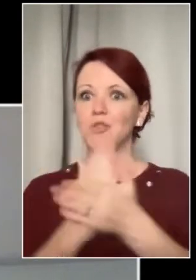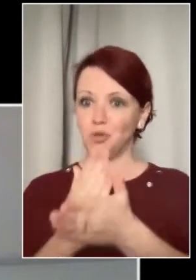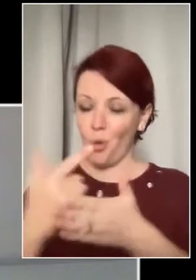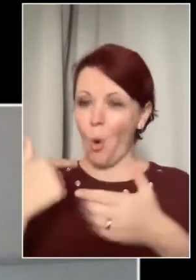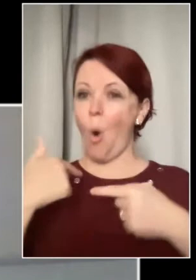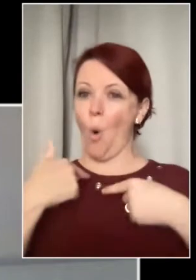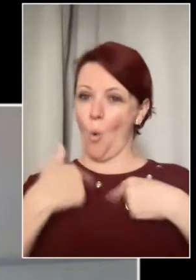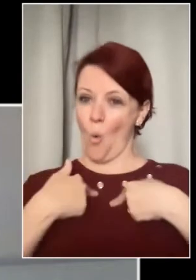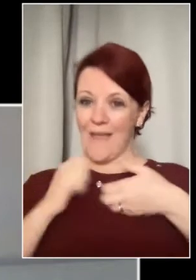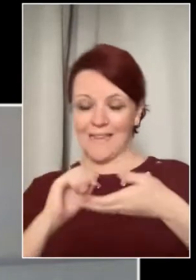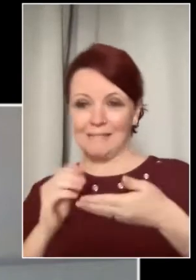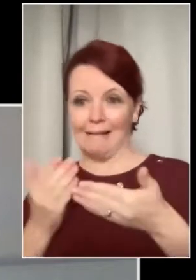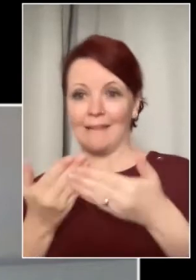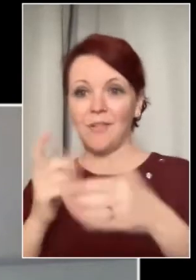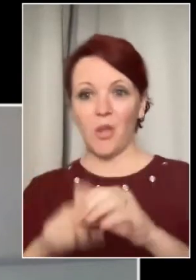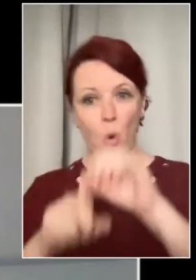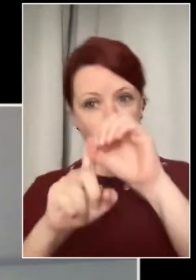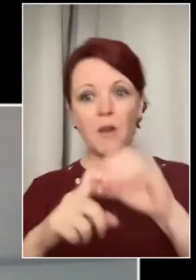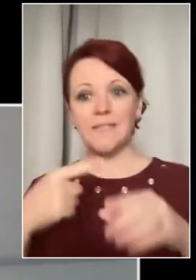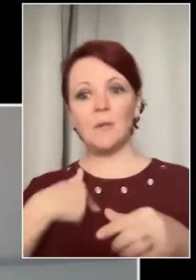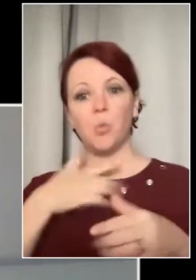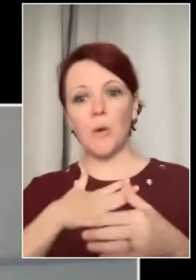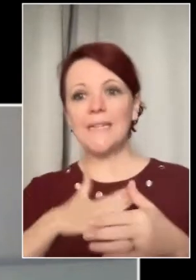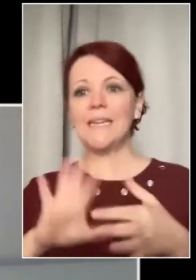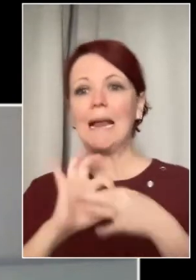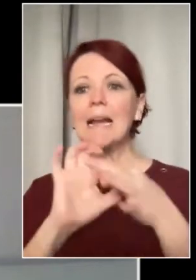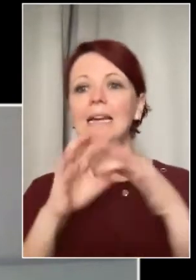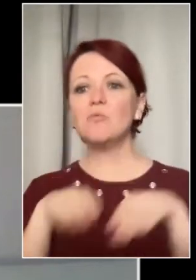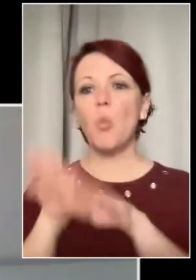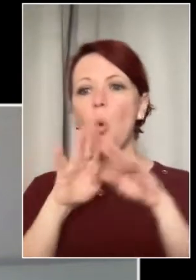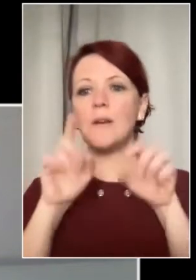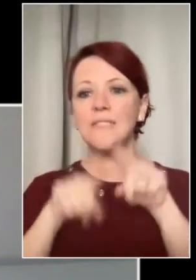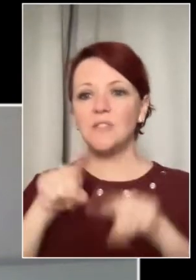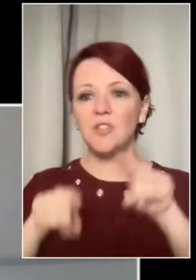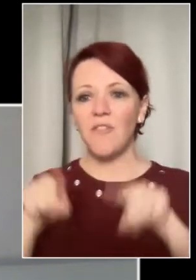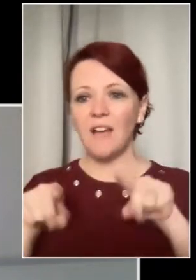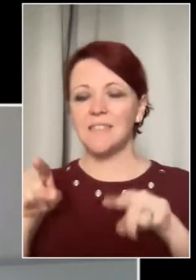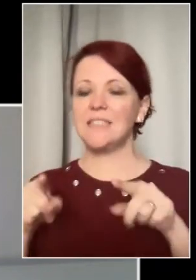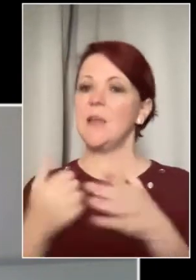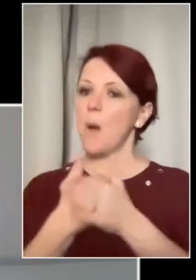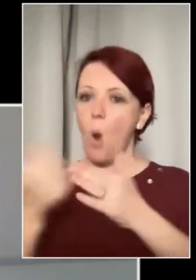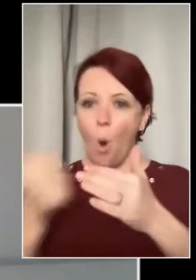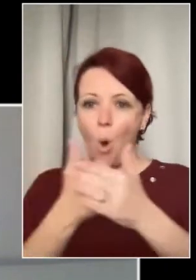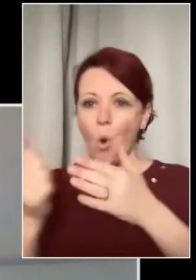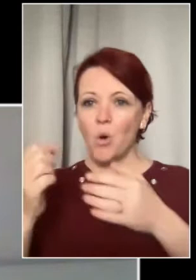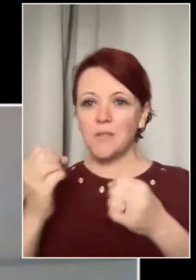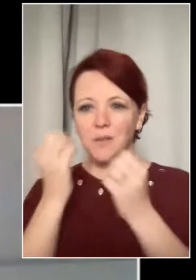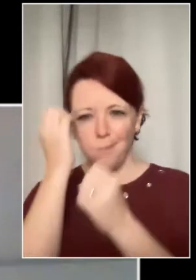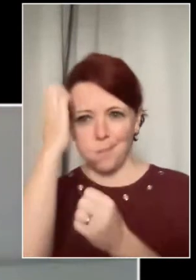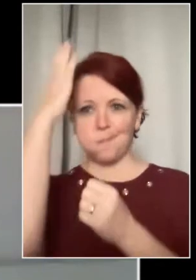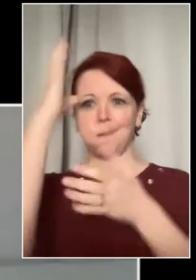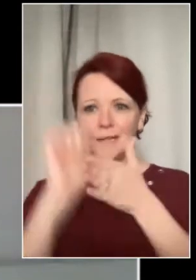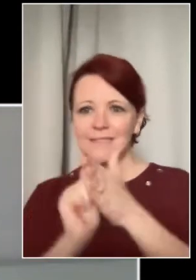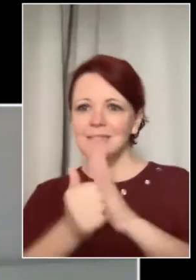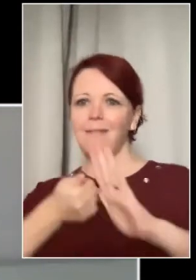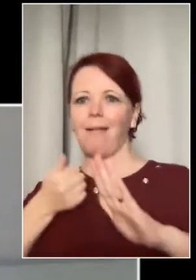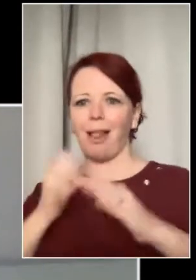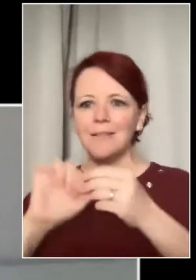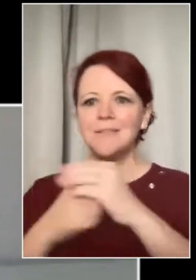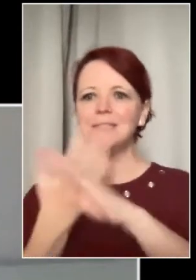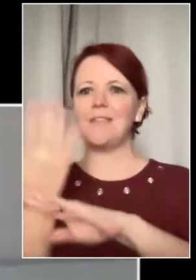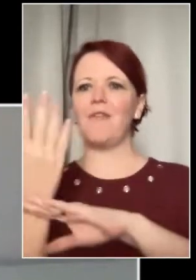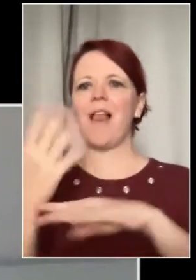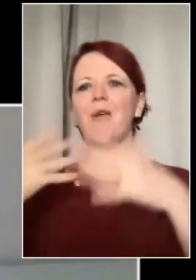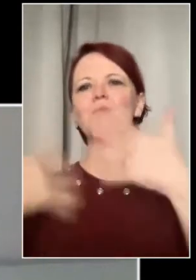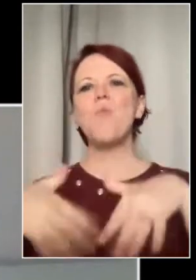quality that we need to be delivering in order to support their development and their career progression. Fantastic. Sounds like